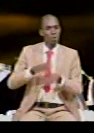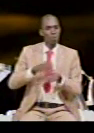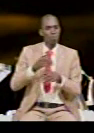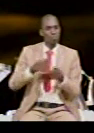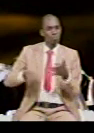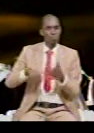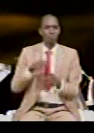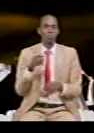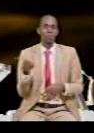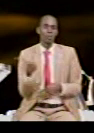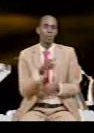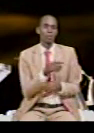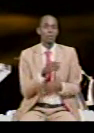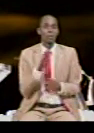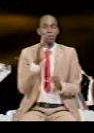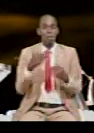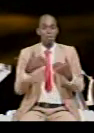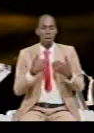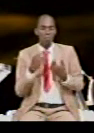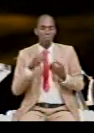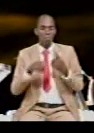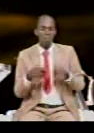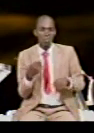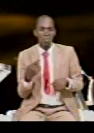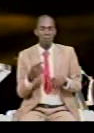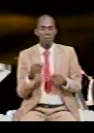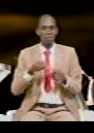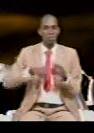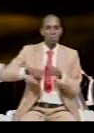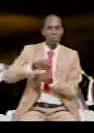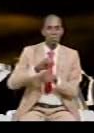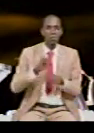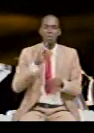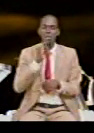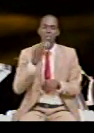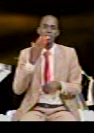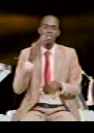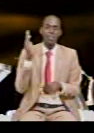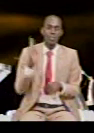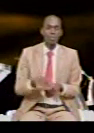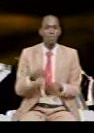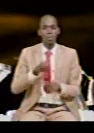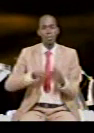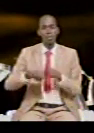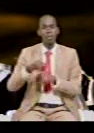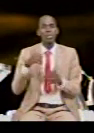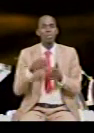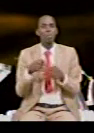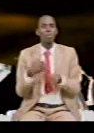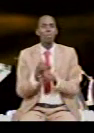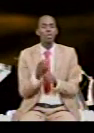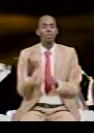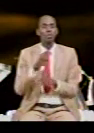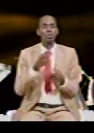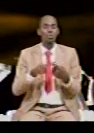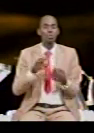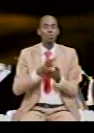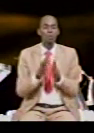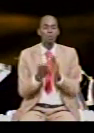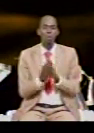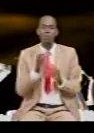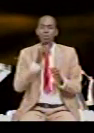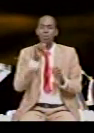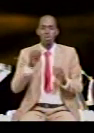friends, your fellowship, your association is evil association, it makes you to be unstable